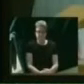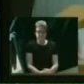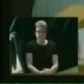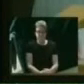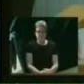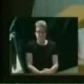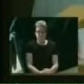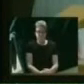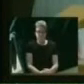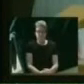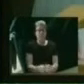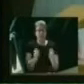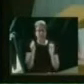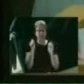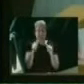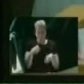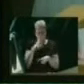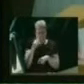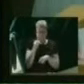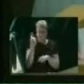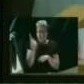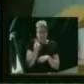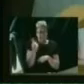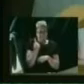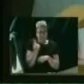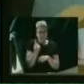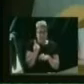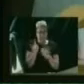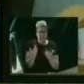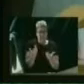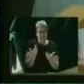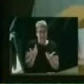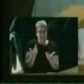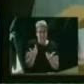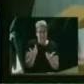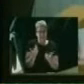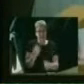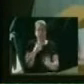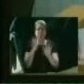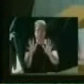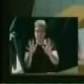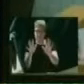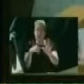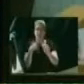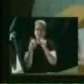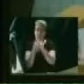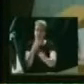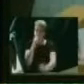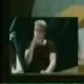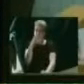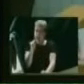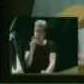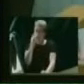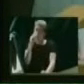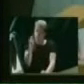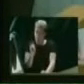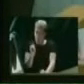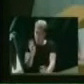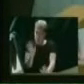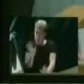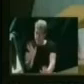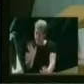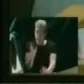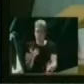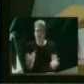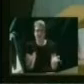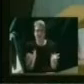we do anything to say, let's follow the TCA code? Can we, I